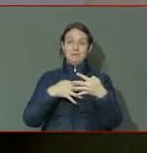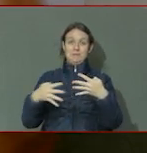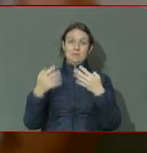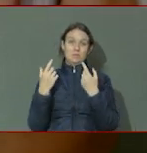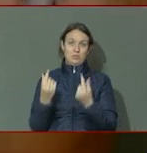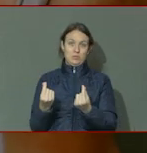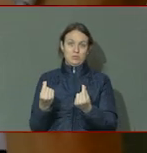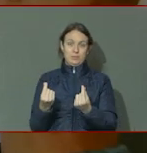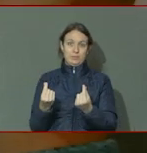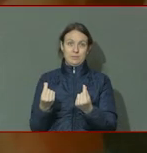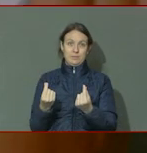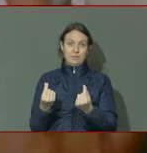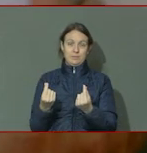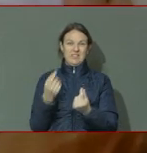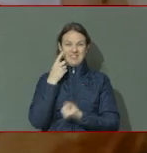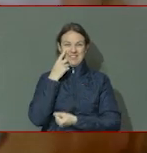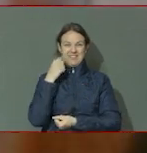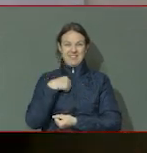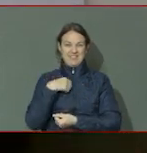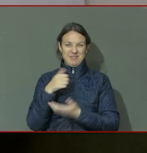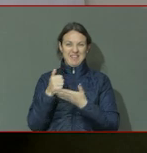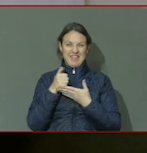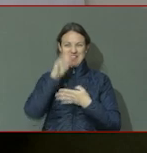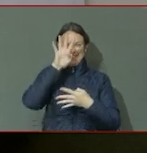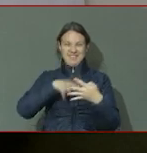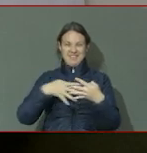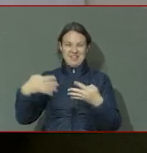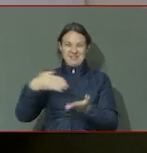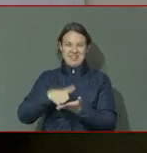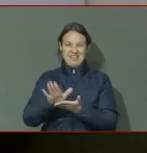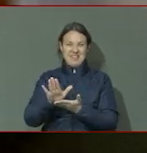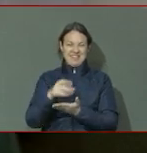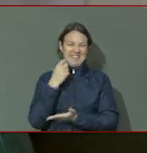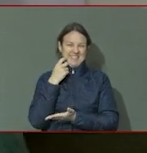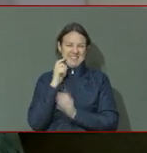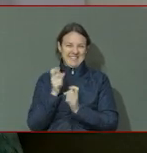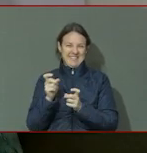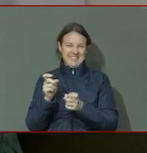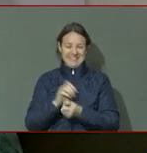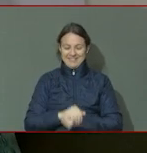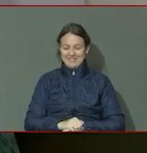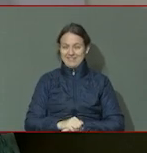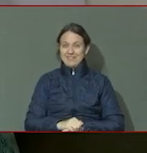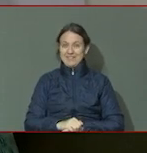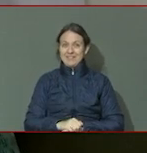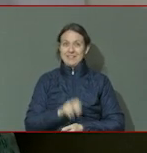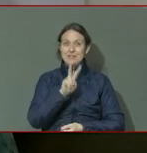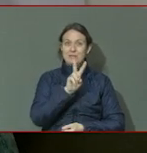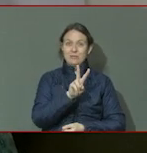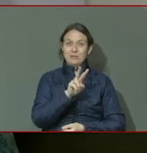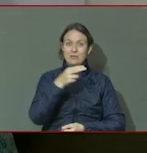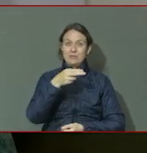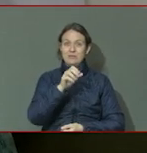Okay, I got a cheat sheet. I already made my table. Okay, so